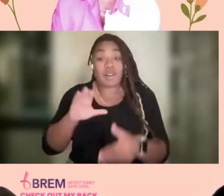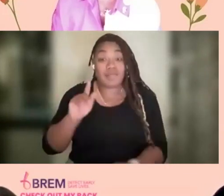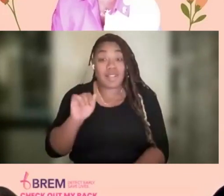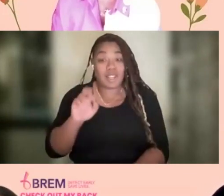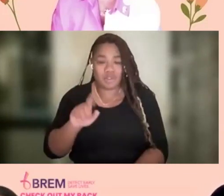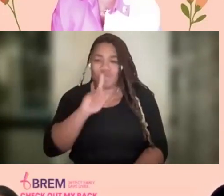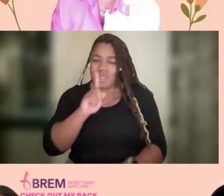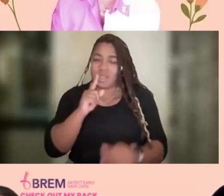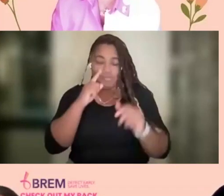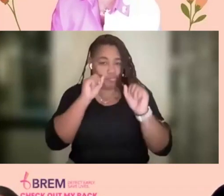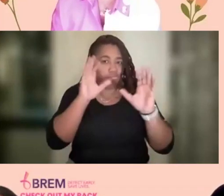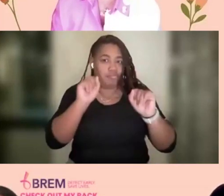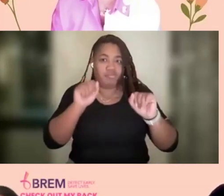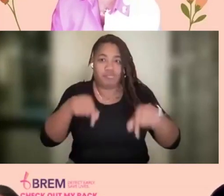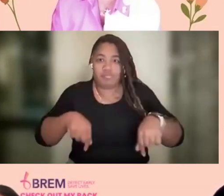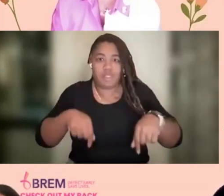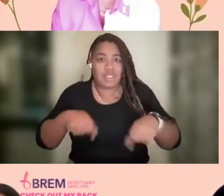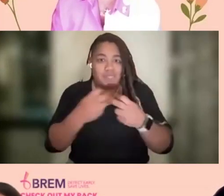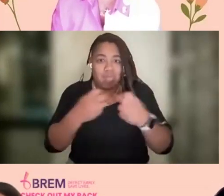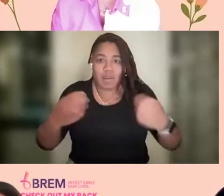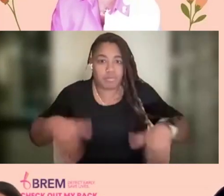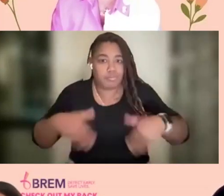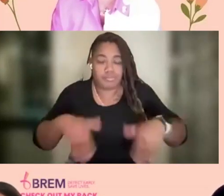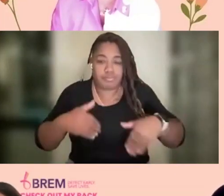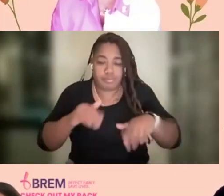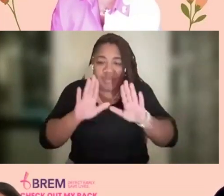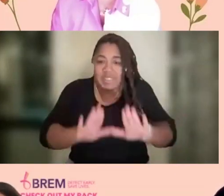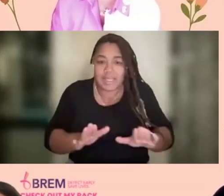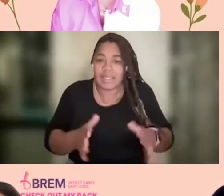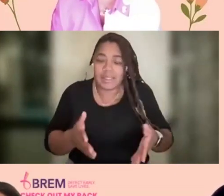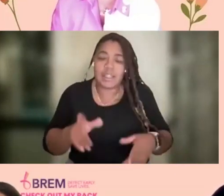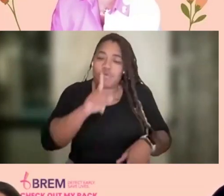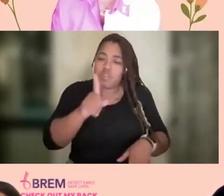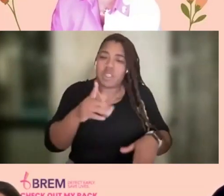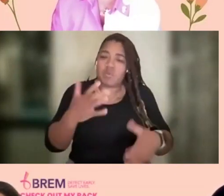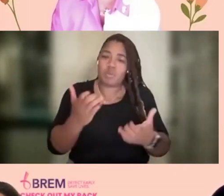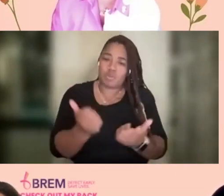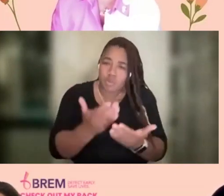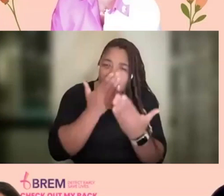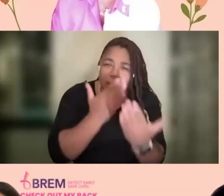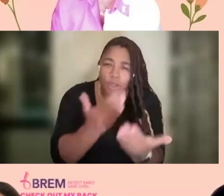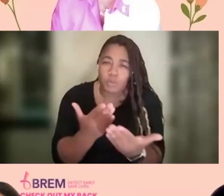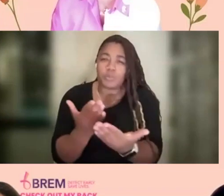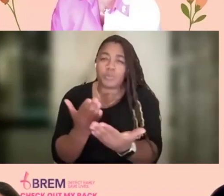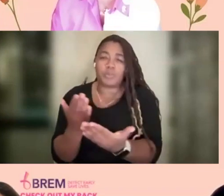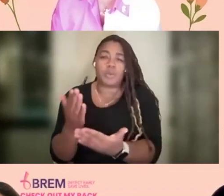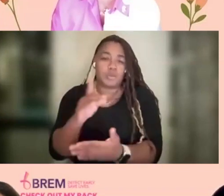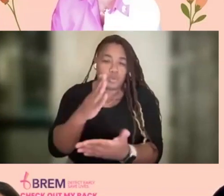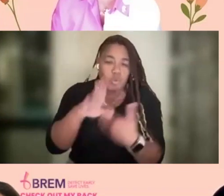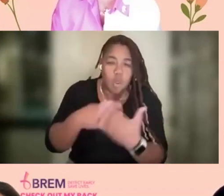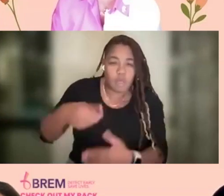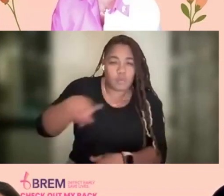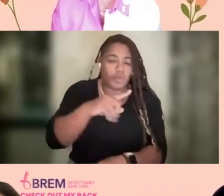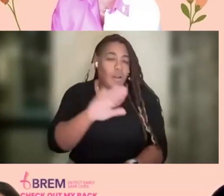away by this fantastic panel that we've had tonight. And I just want to really offer my thanks to all of you, as well as to Athena